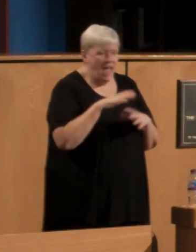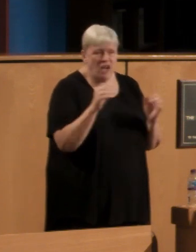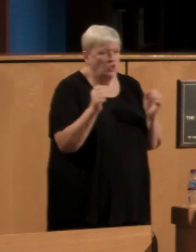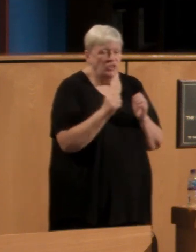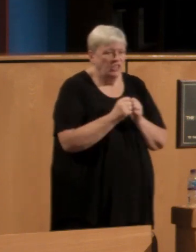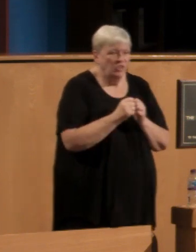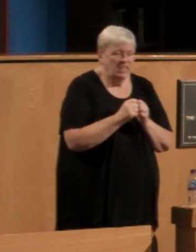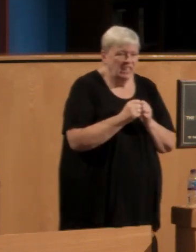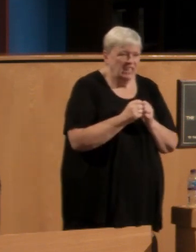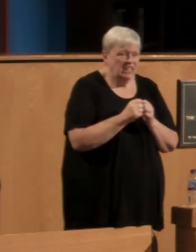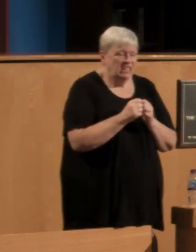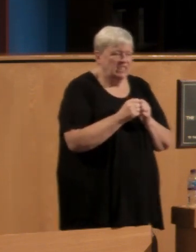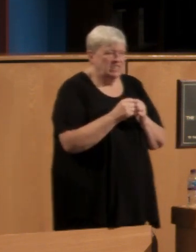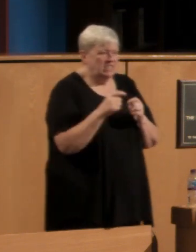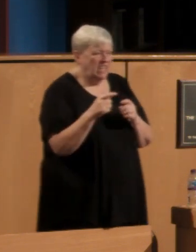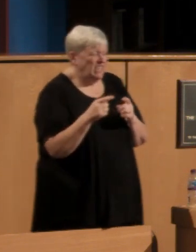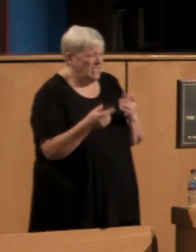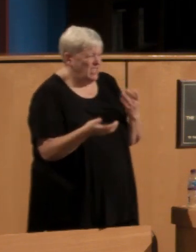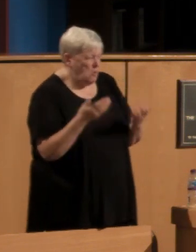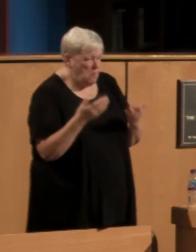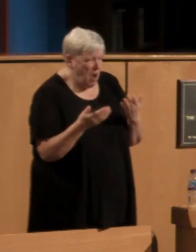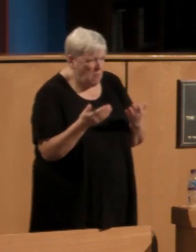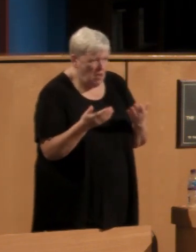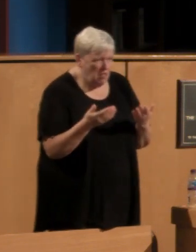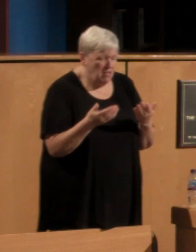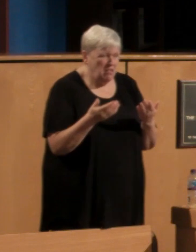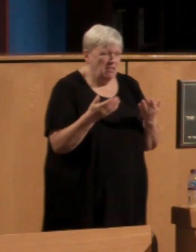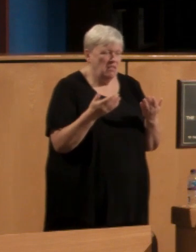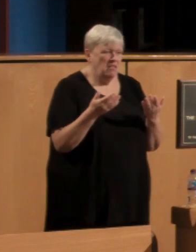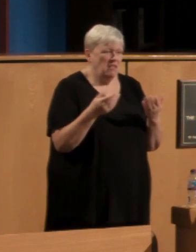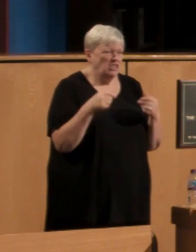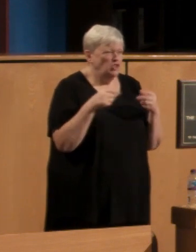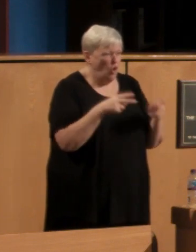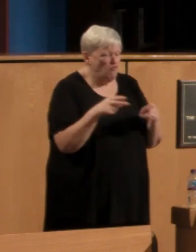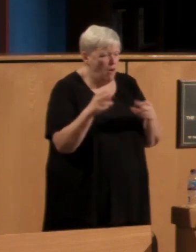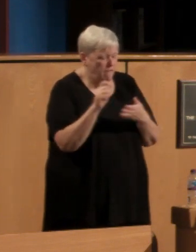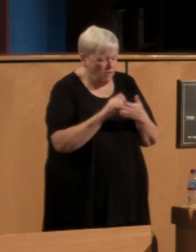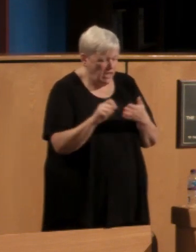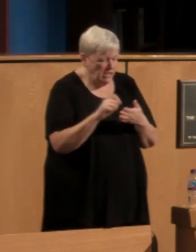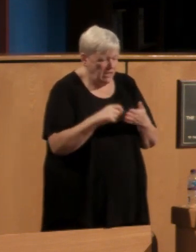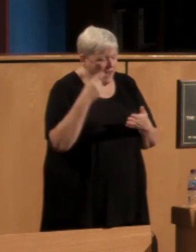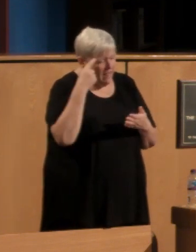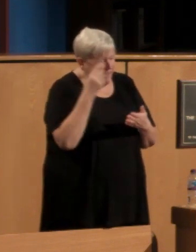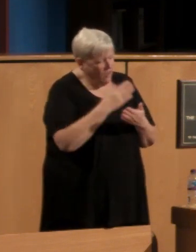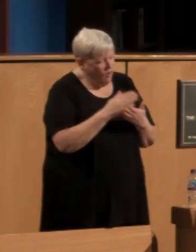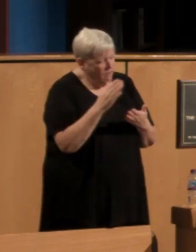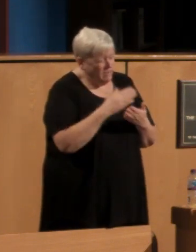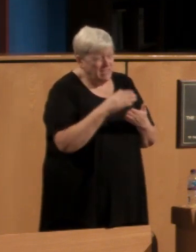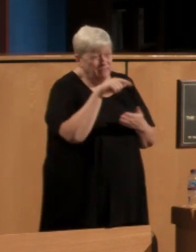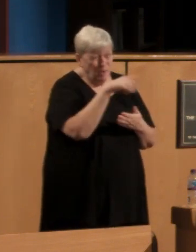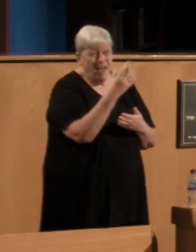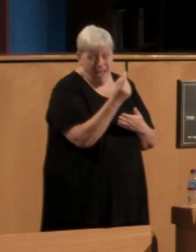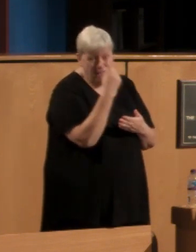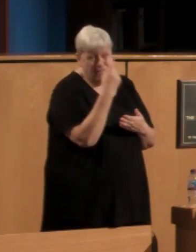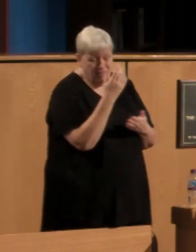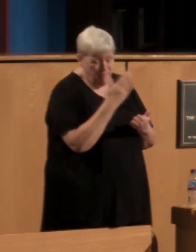is a conservative genre at all. I think obviously there's aspects of horror that can